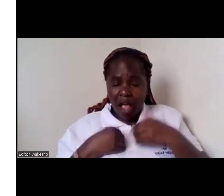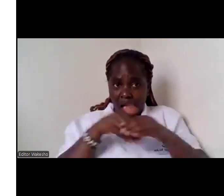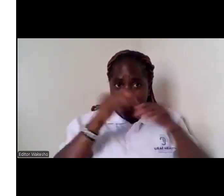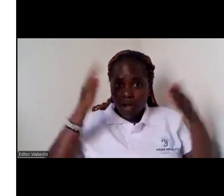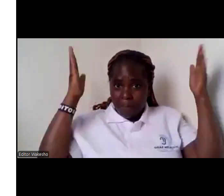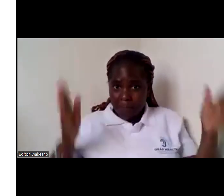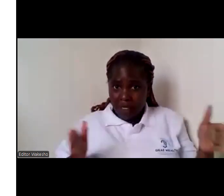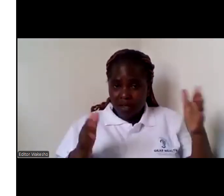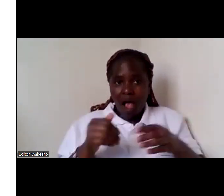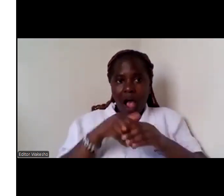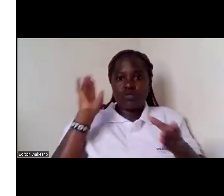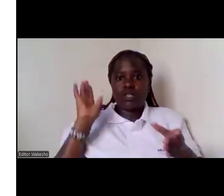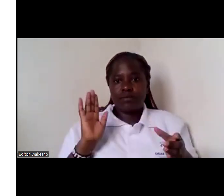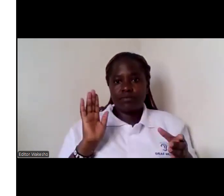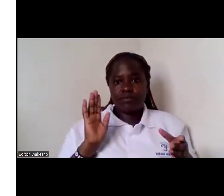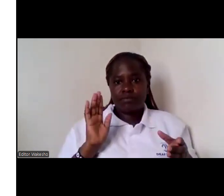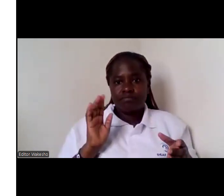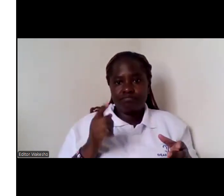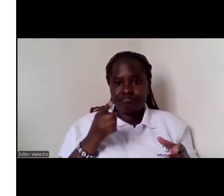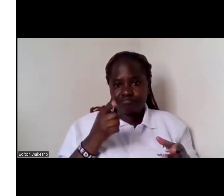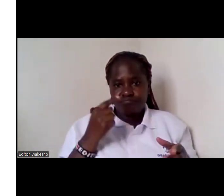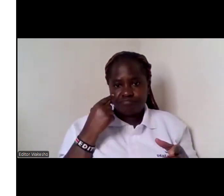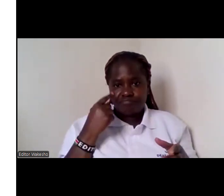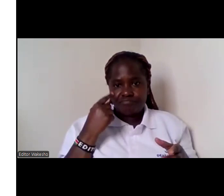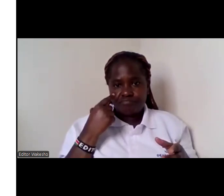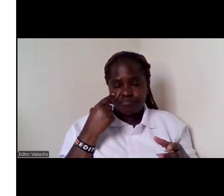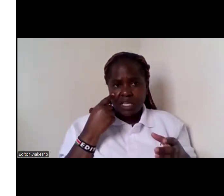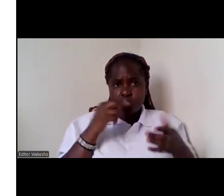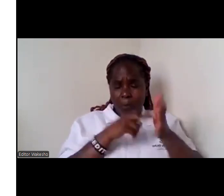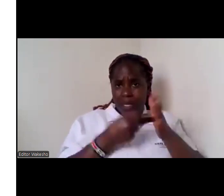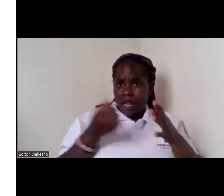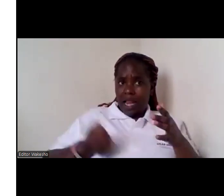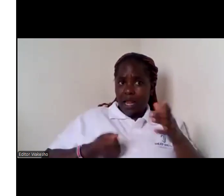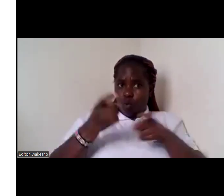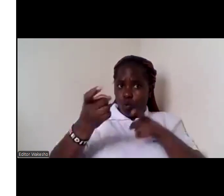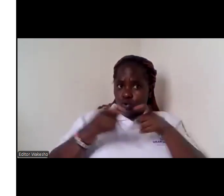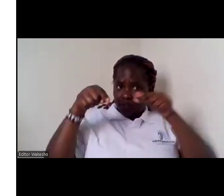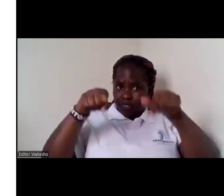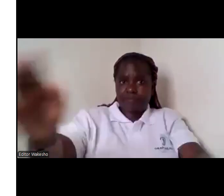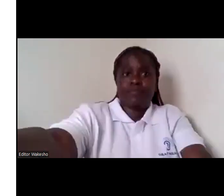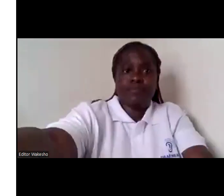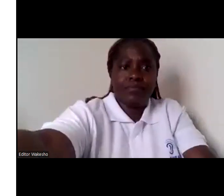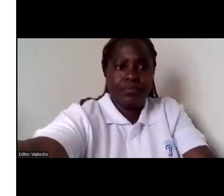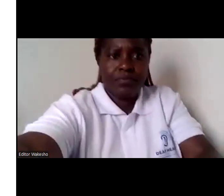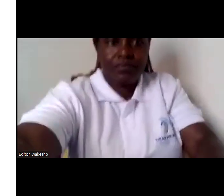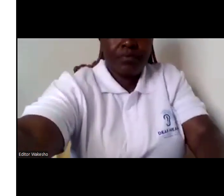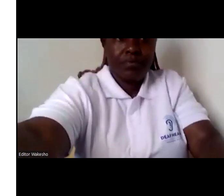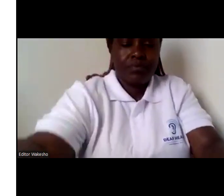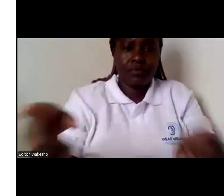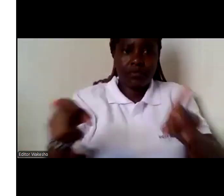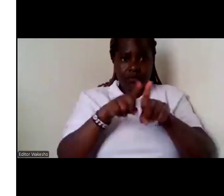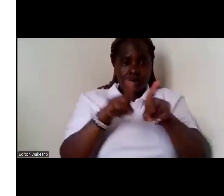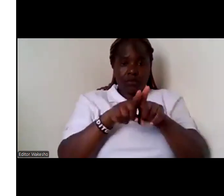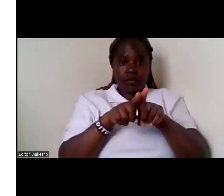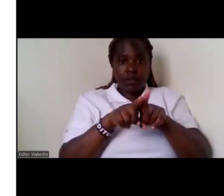hanging outside. This is what we meant by it is in control of the female patient. And there were